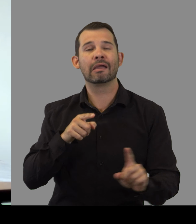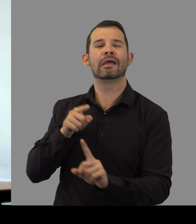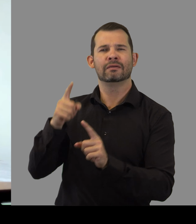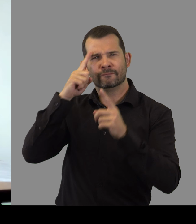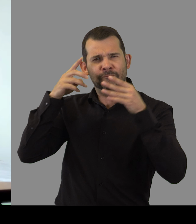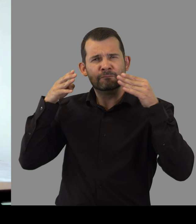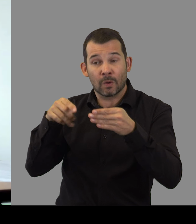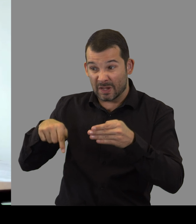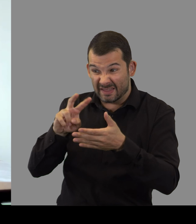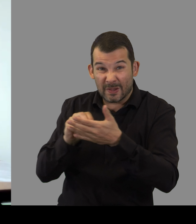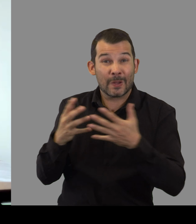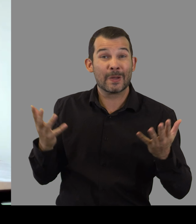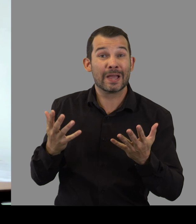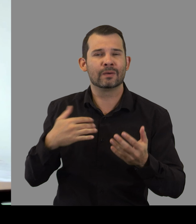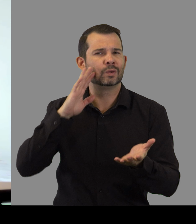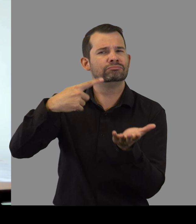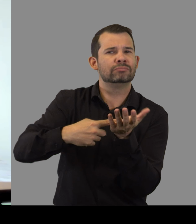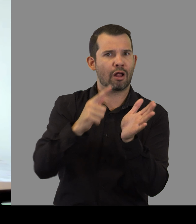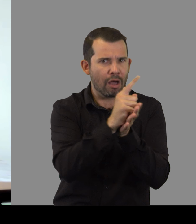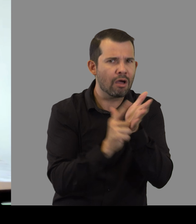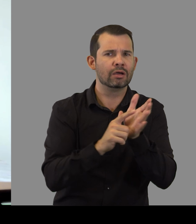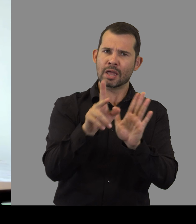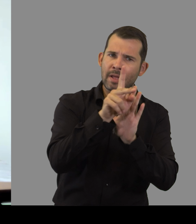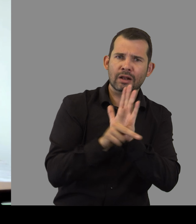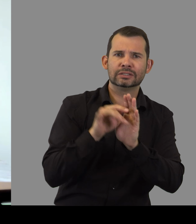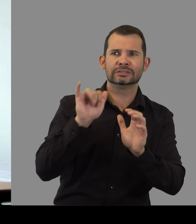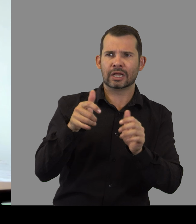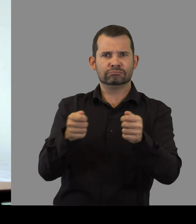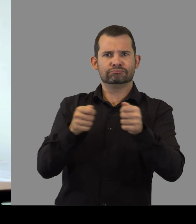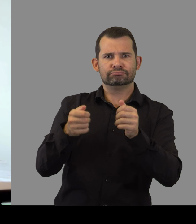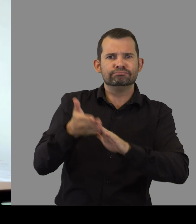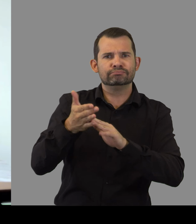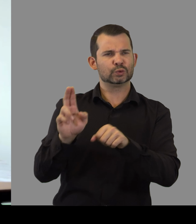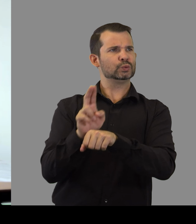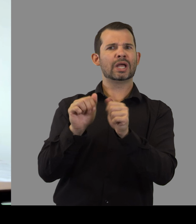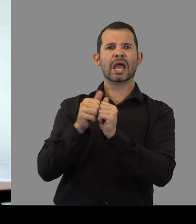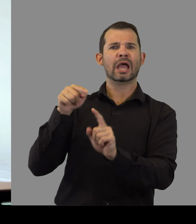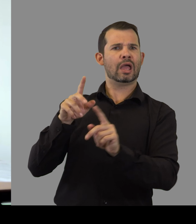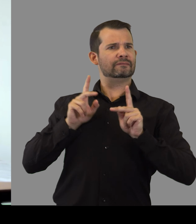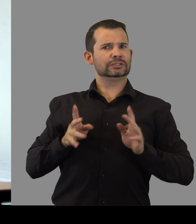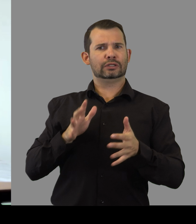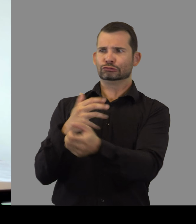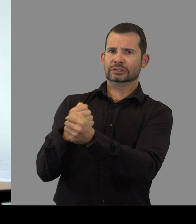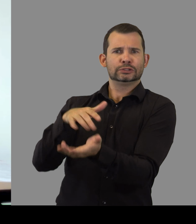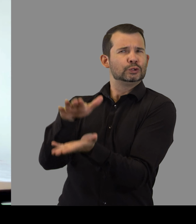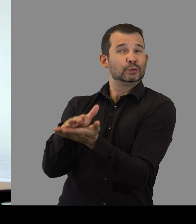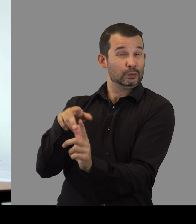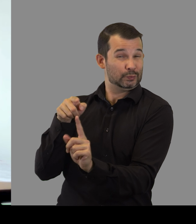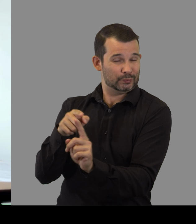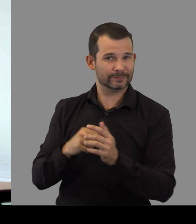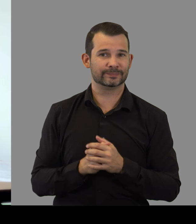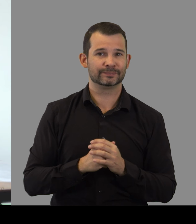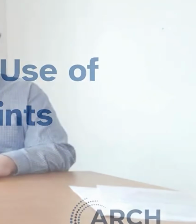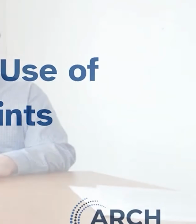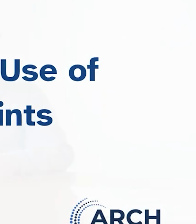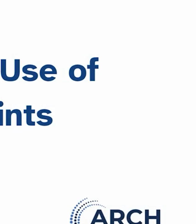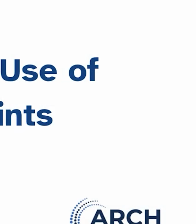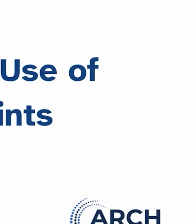and the focus of this video, we will discuss the laws and policies that govern the use of physical restraints in